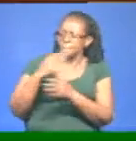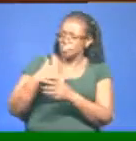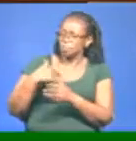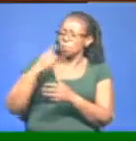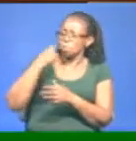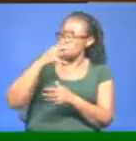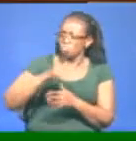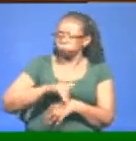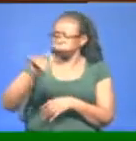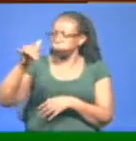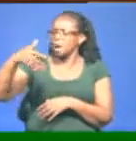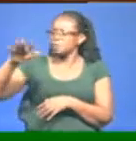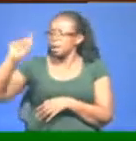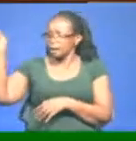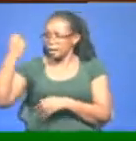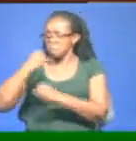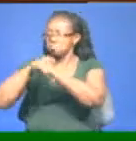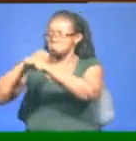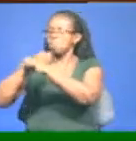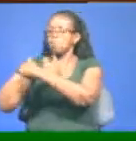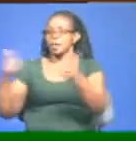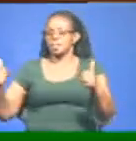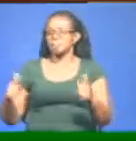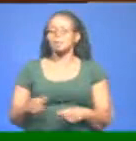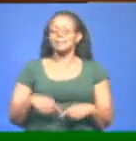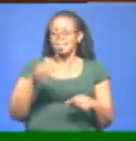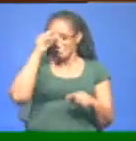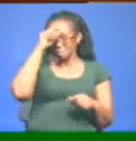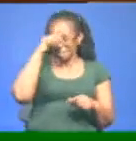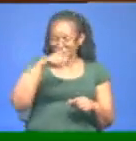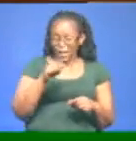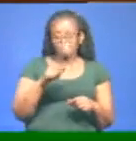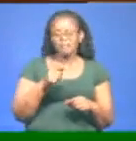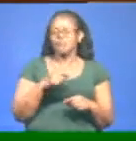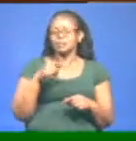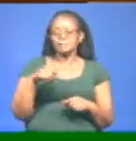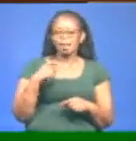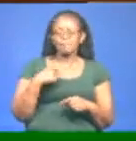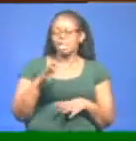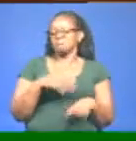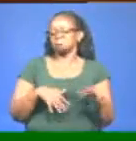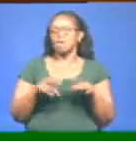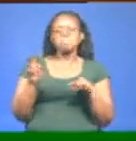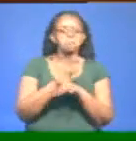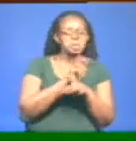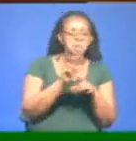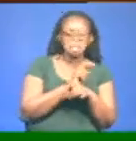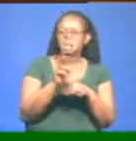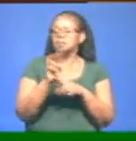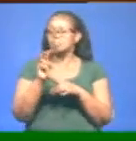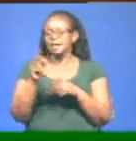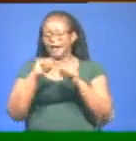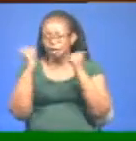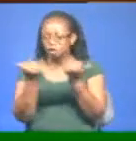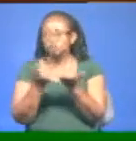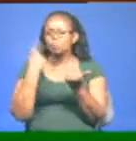been reluctant in monitoring and supervising the agencies that send these people outside the country.